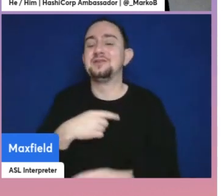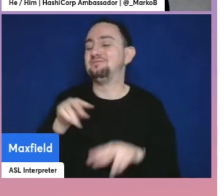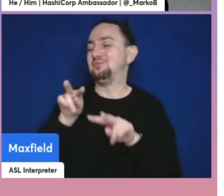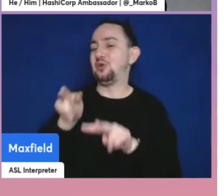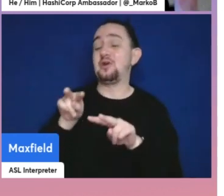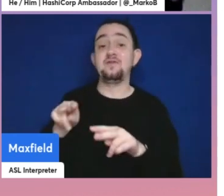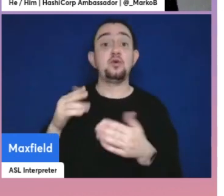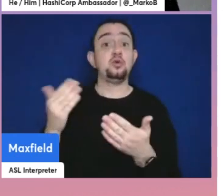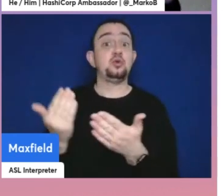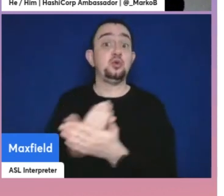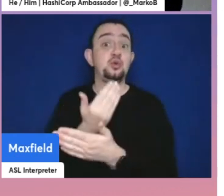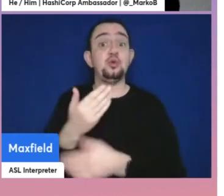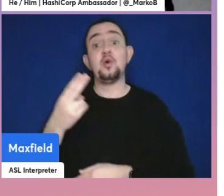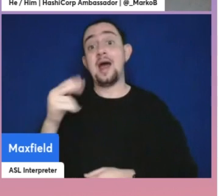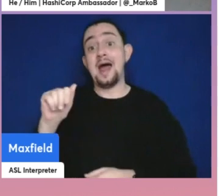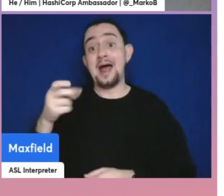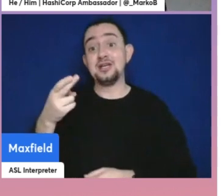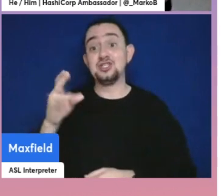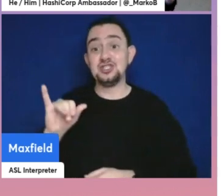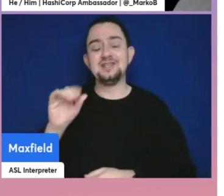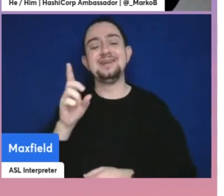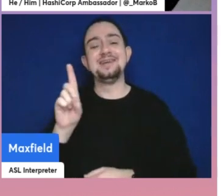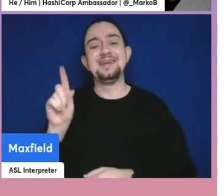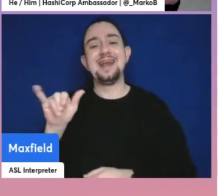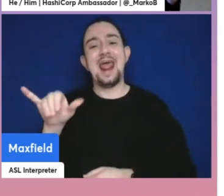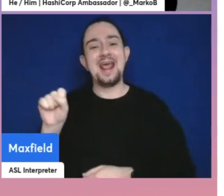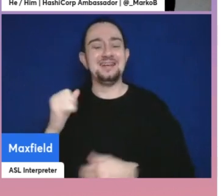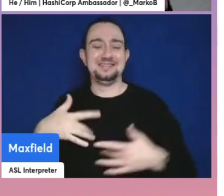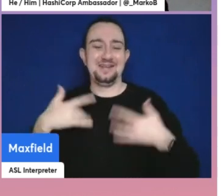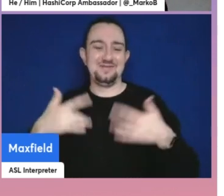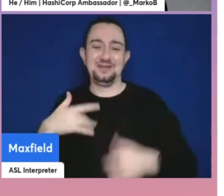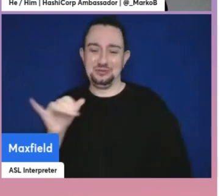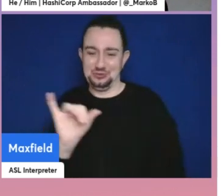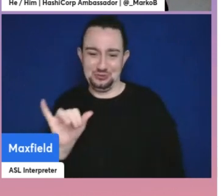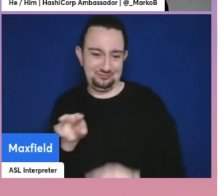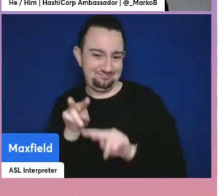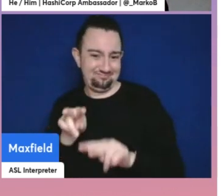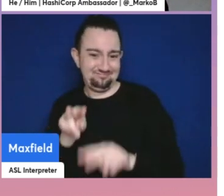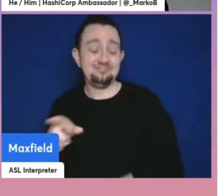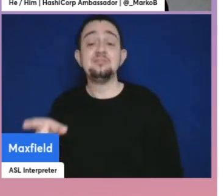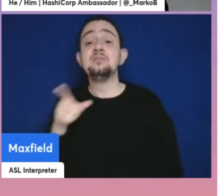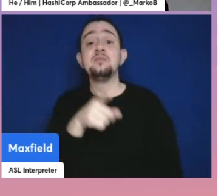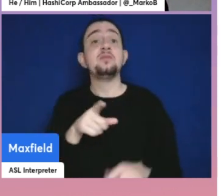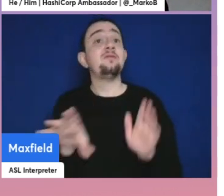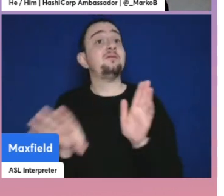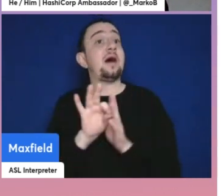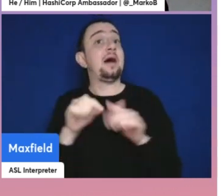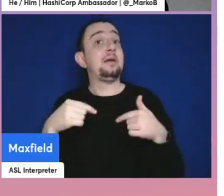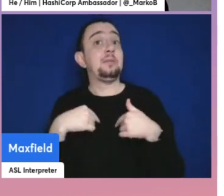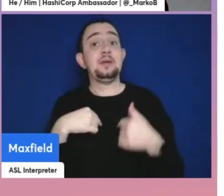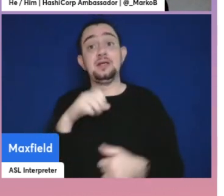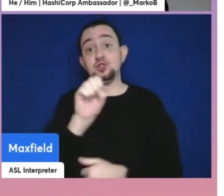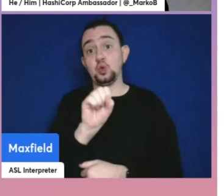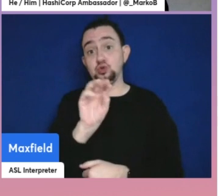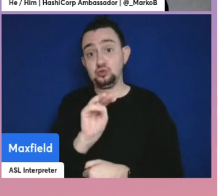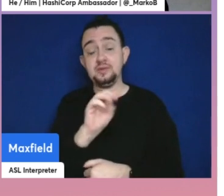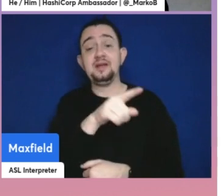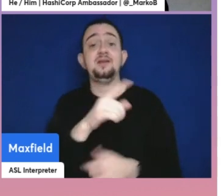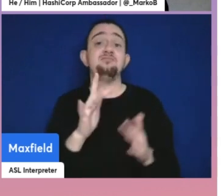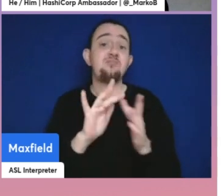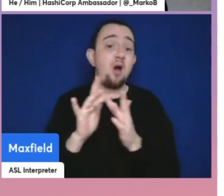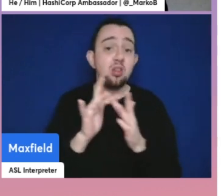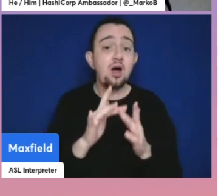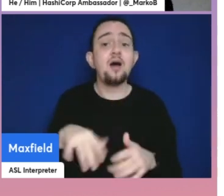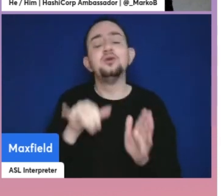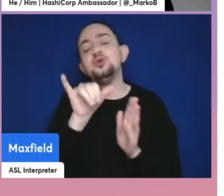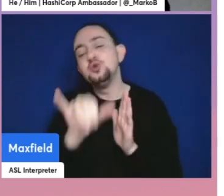well. I'm also on all different social media, so feel free to reach out. I'll be hanging around in the YouTube channel